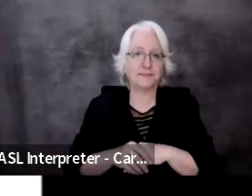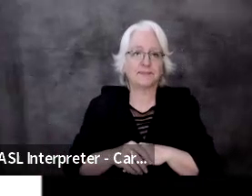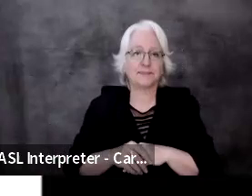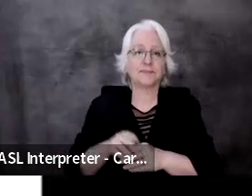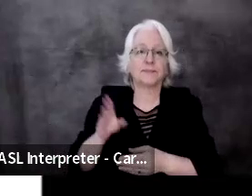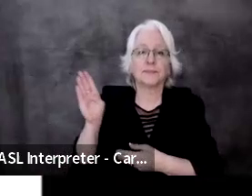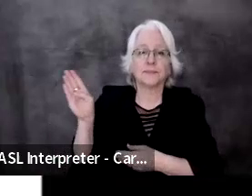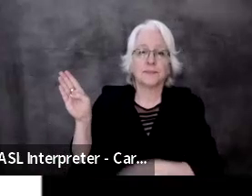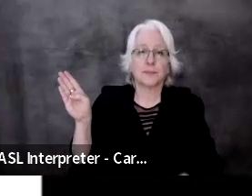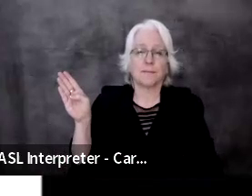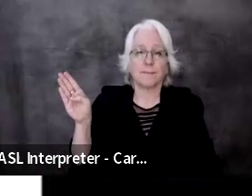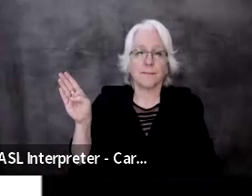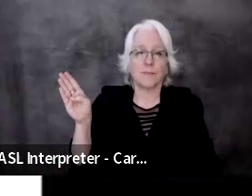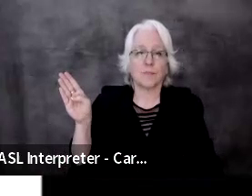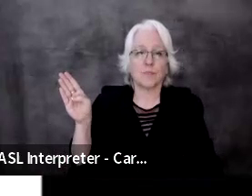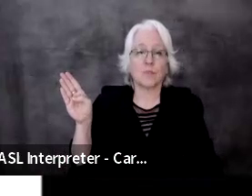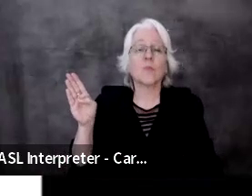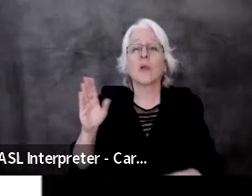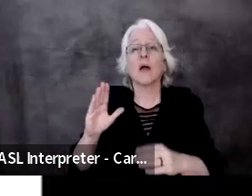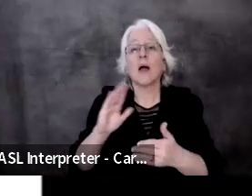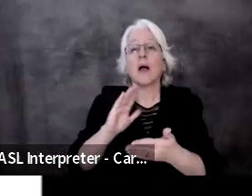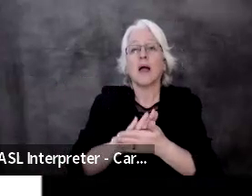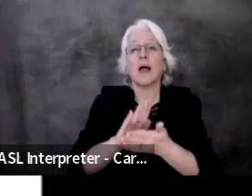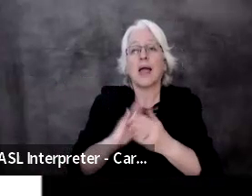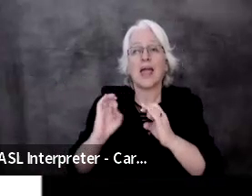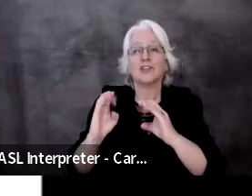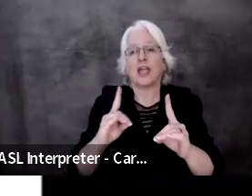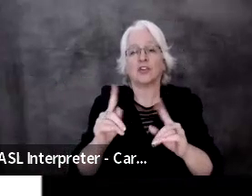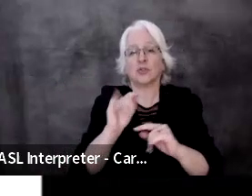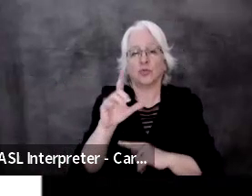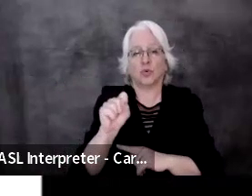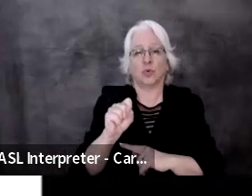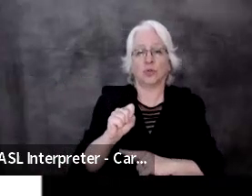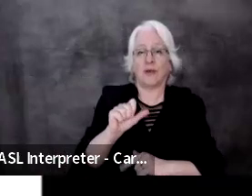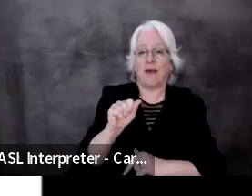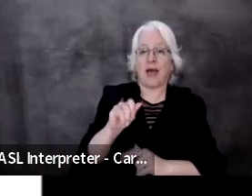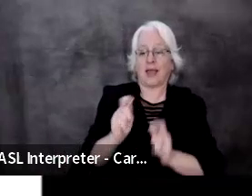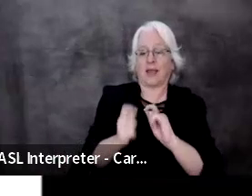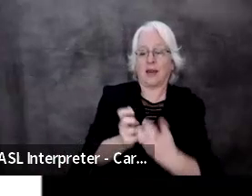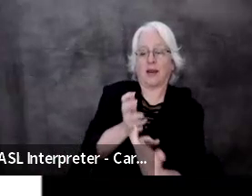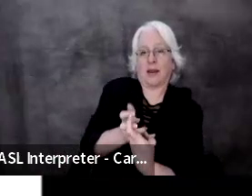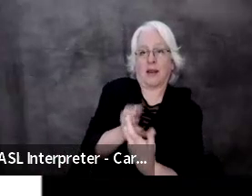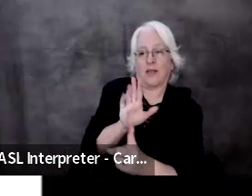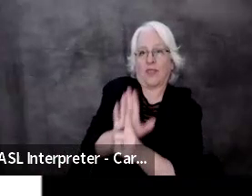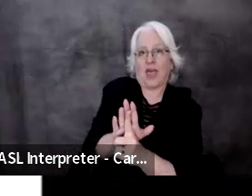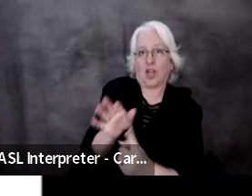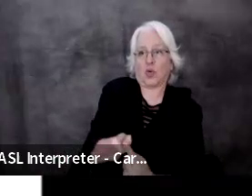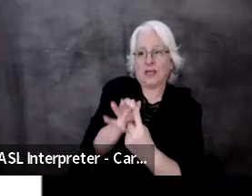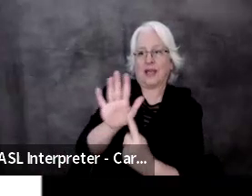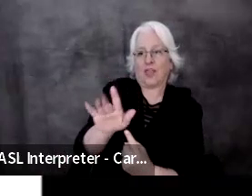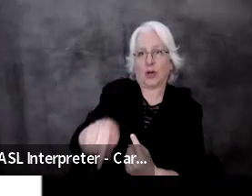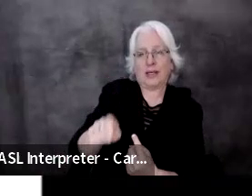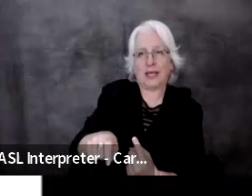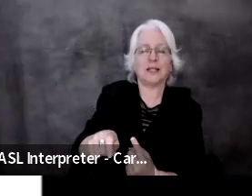Educational tools, personalized learning. AI can tailor educational content to meet the unique needs of students with disabilities,